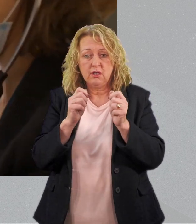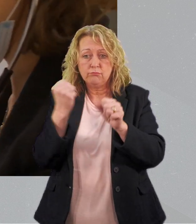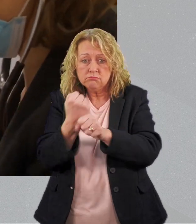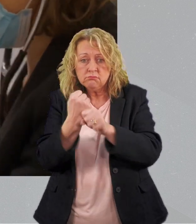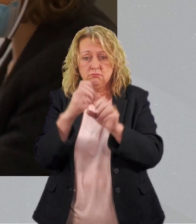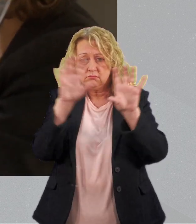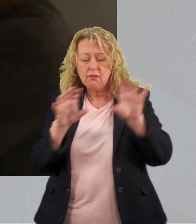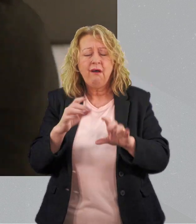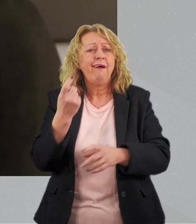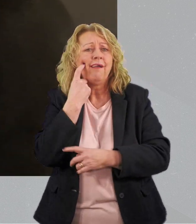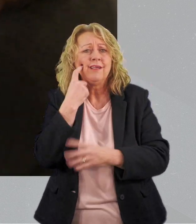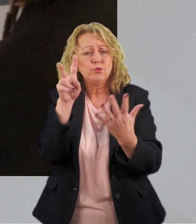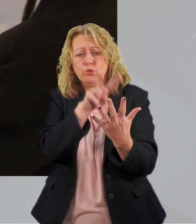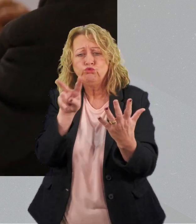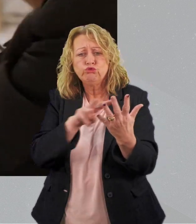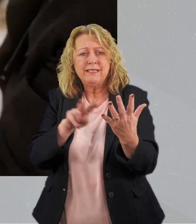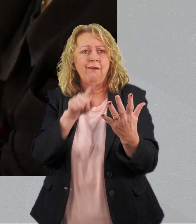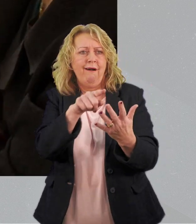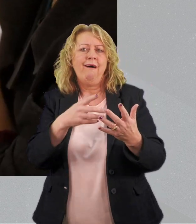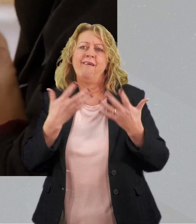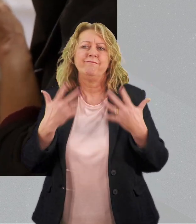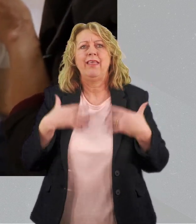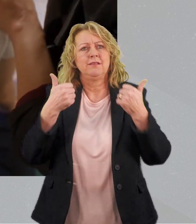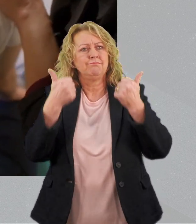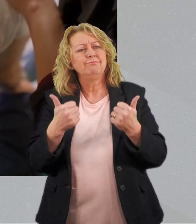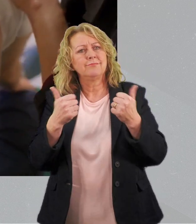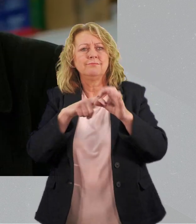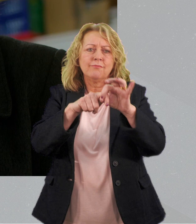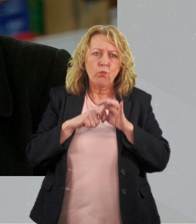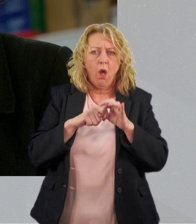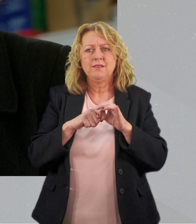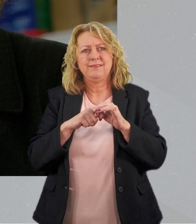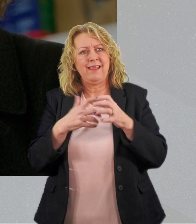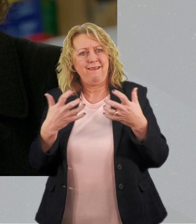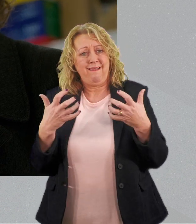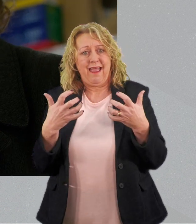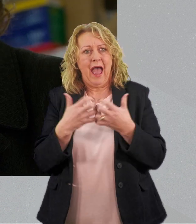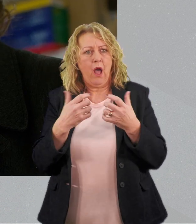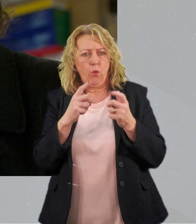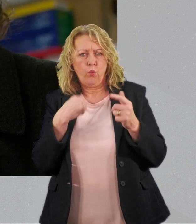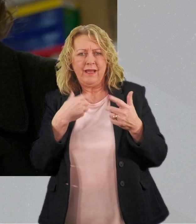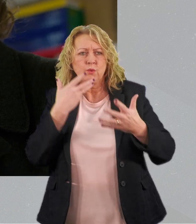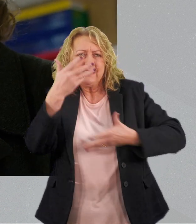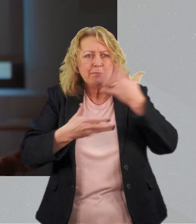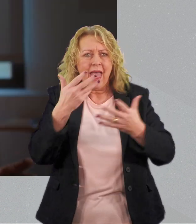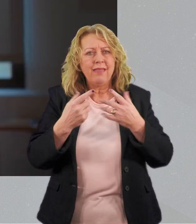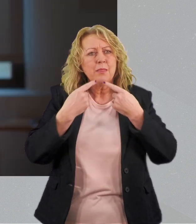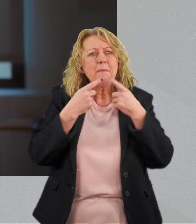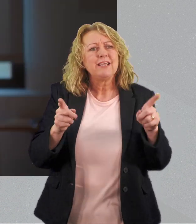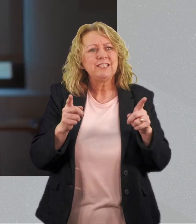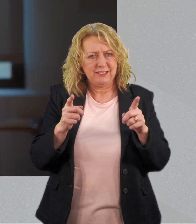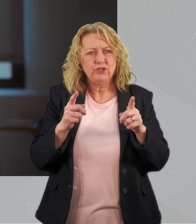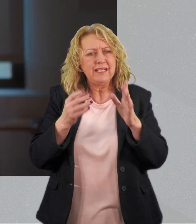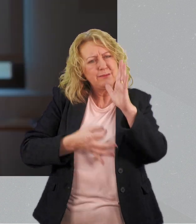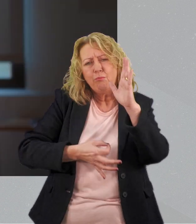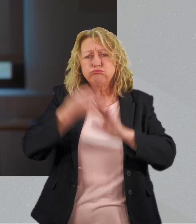back at what we submitted and what was published, the way that we define the message, explain the message, has